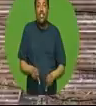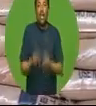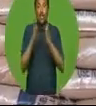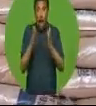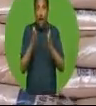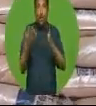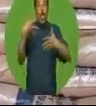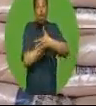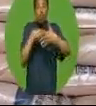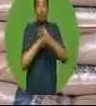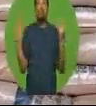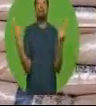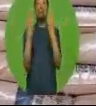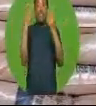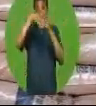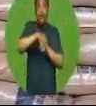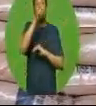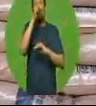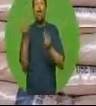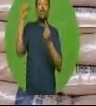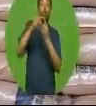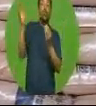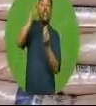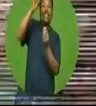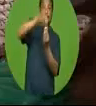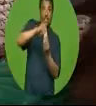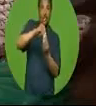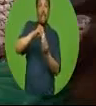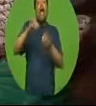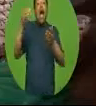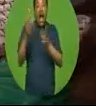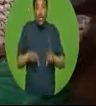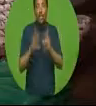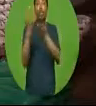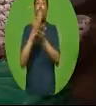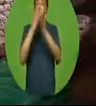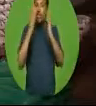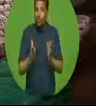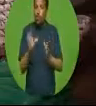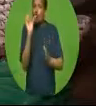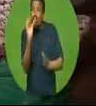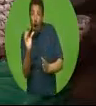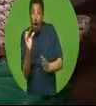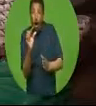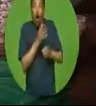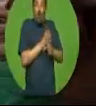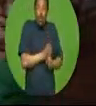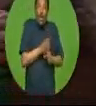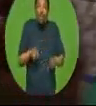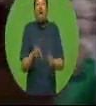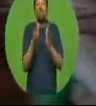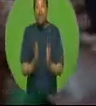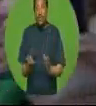inputs used in Ethiopia to increase agricultural productivity of smallholder farmers